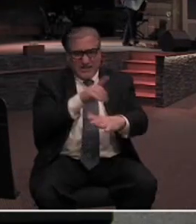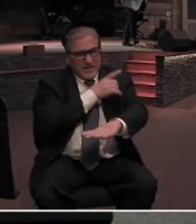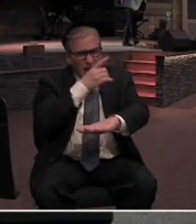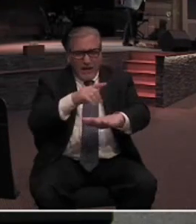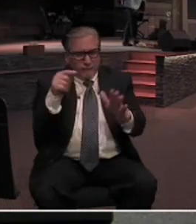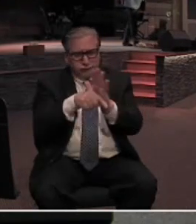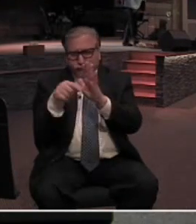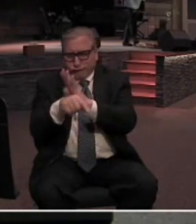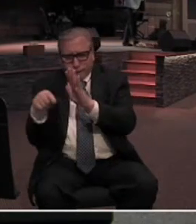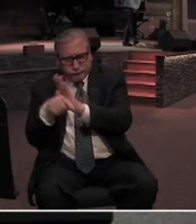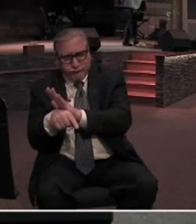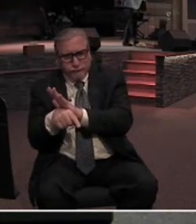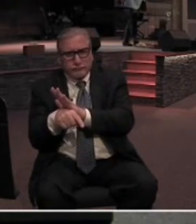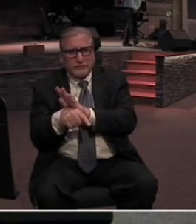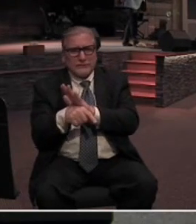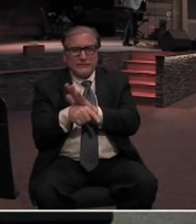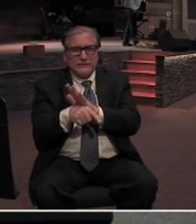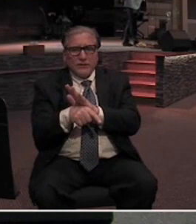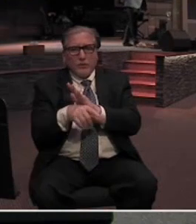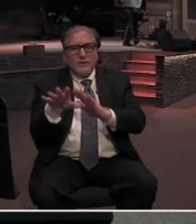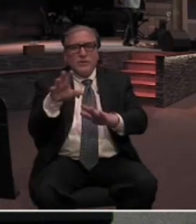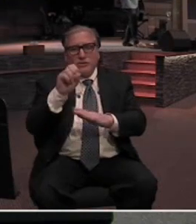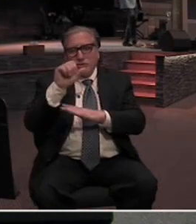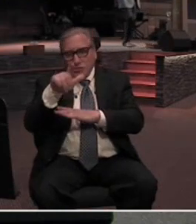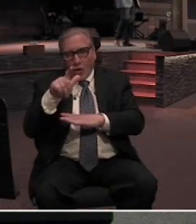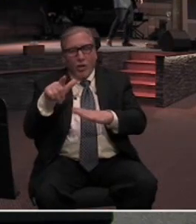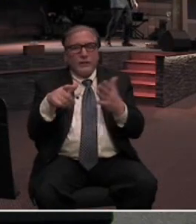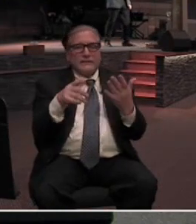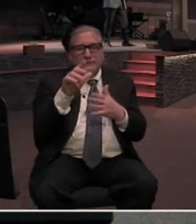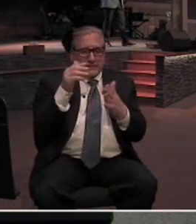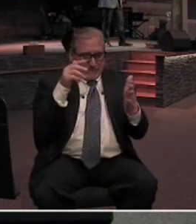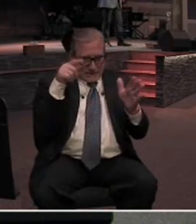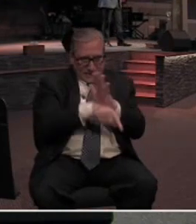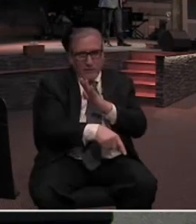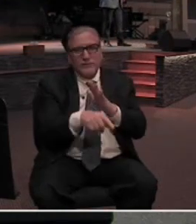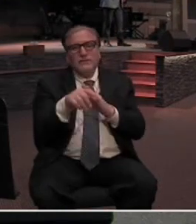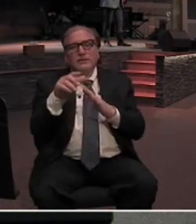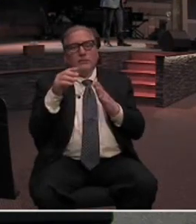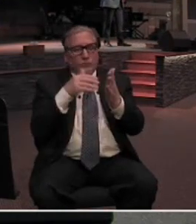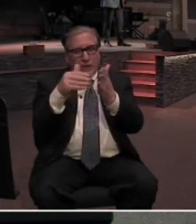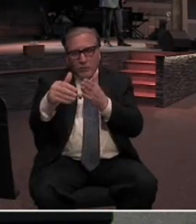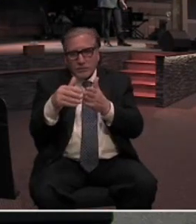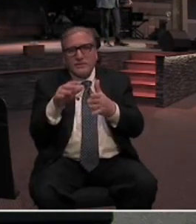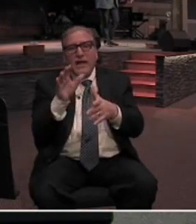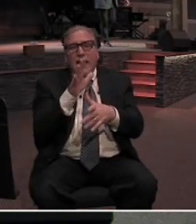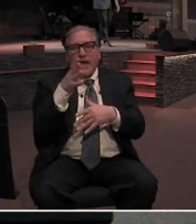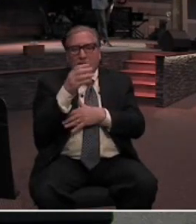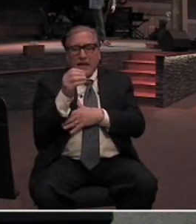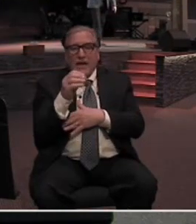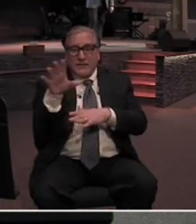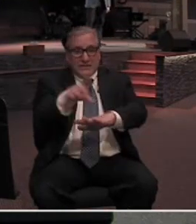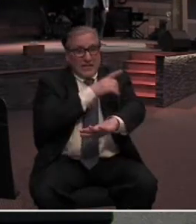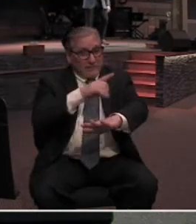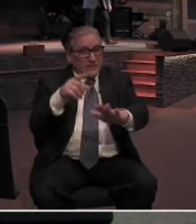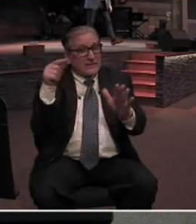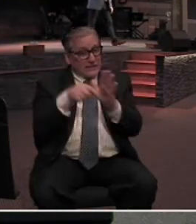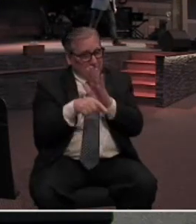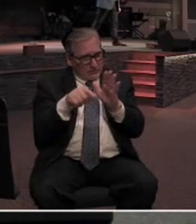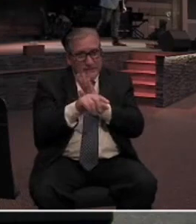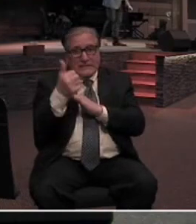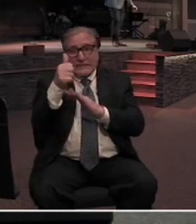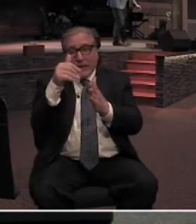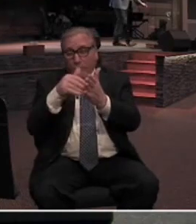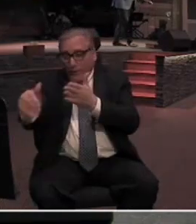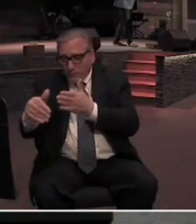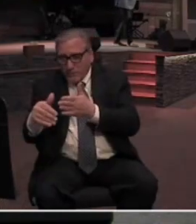his thousands, Saul has slew his thousands, and David his tens of thousands. King Achish goes over to David. I'm sorry,